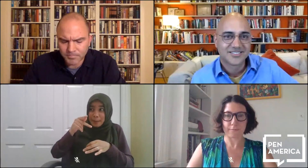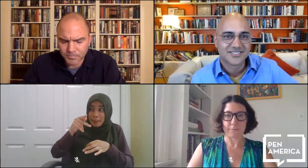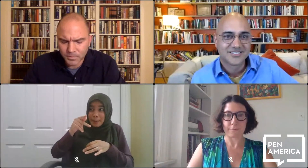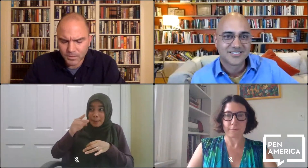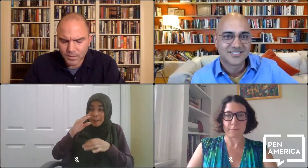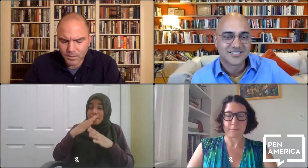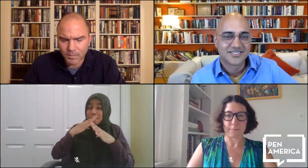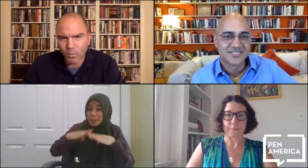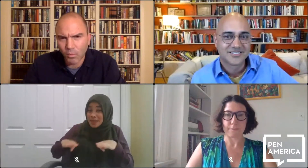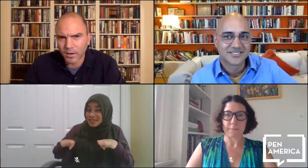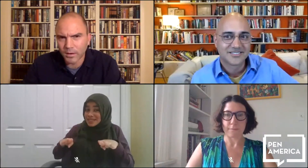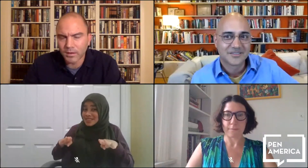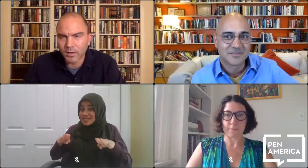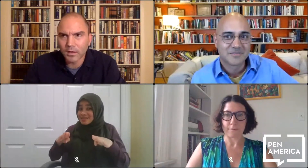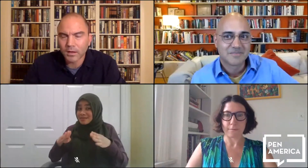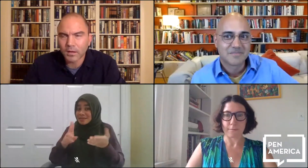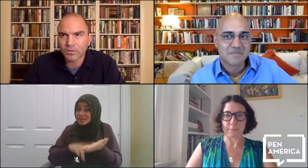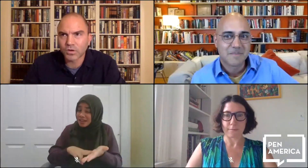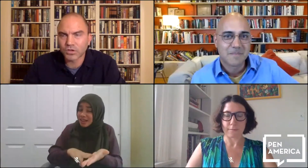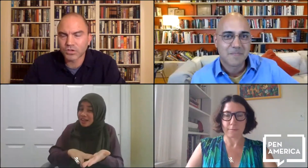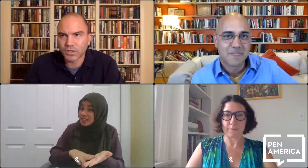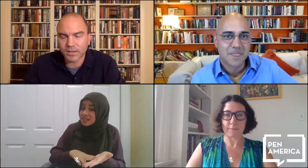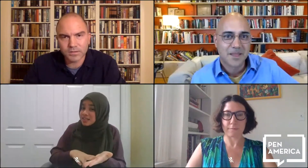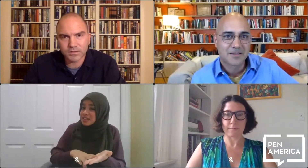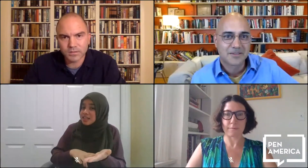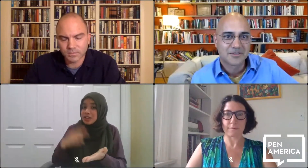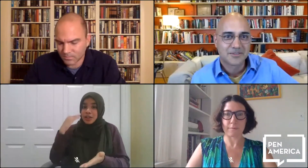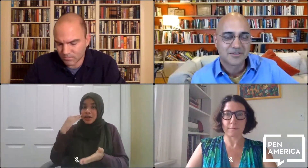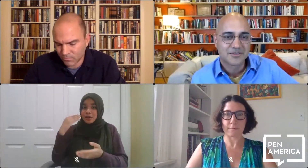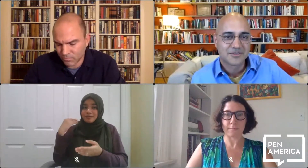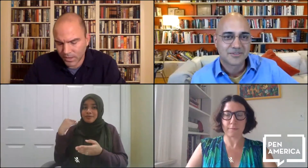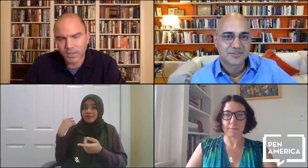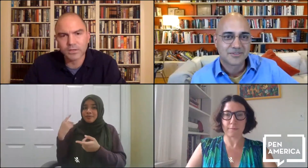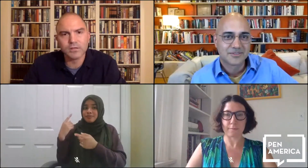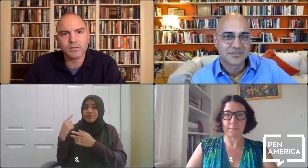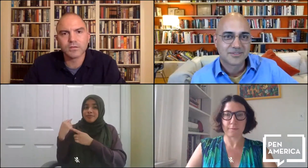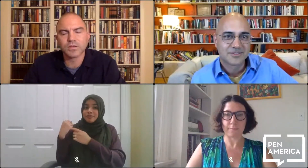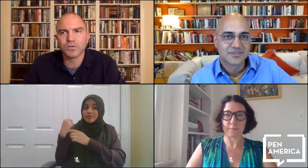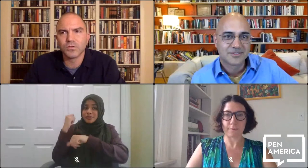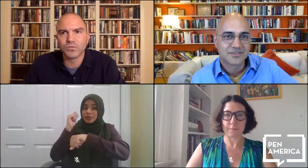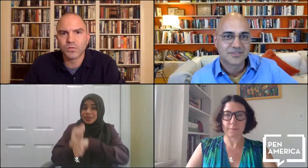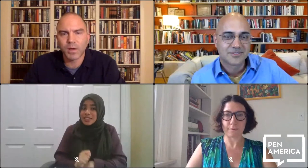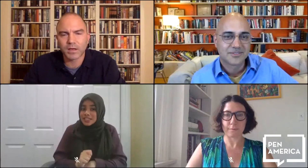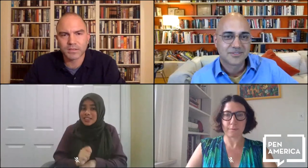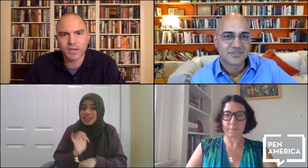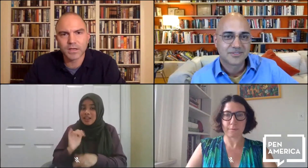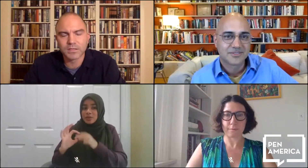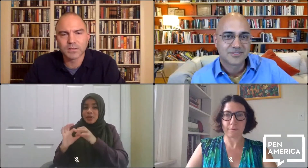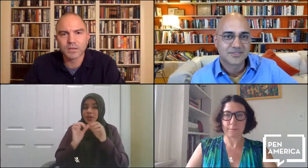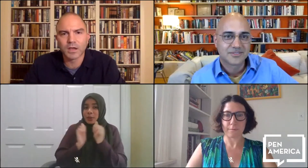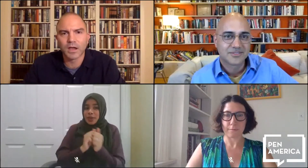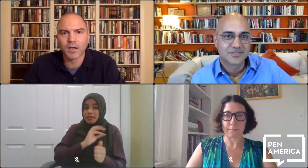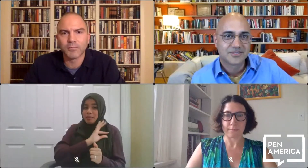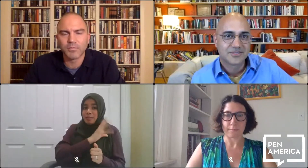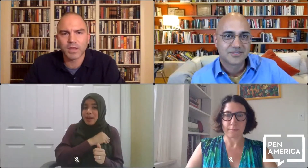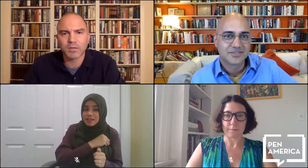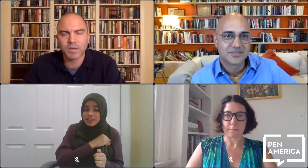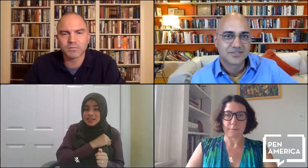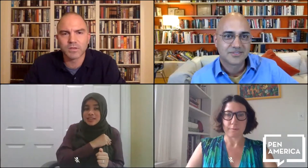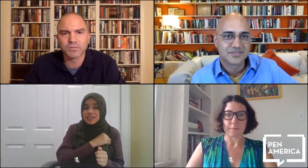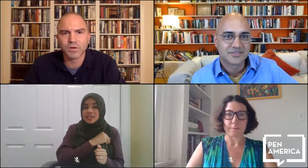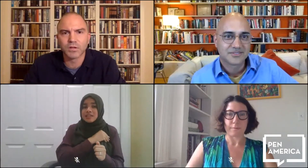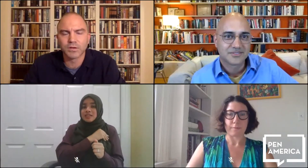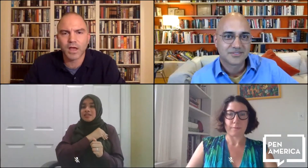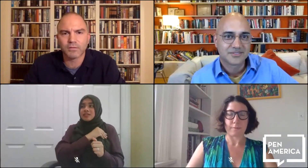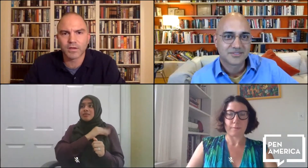Number one, traditionally that's related to the Palestinians making peace